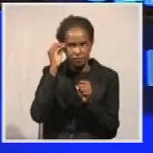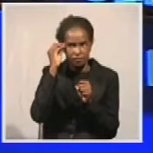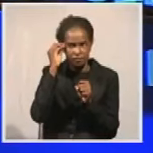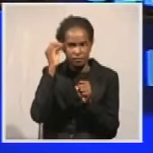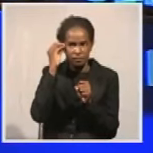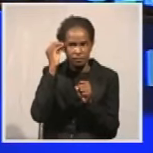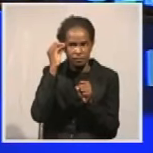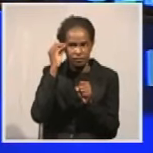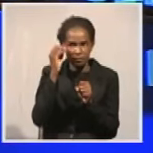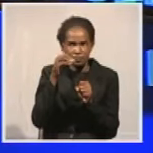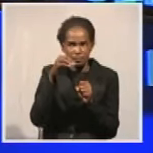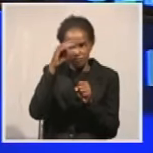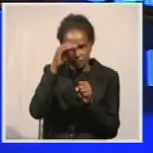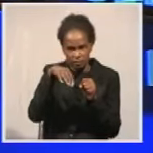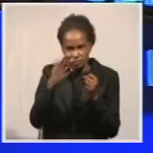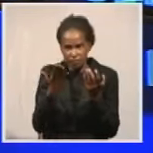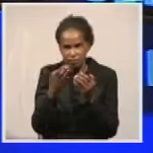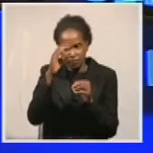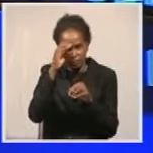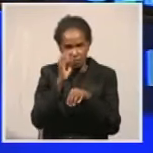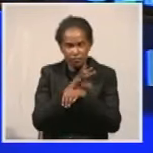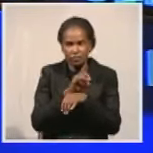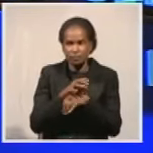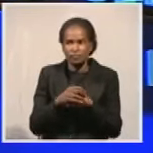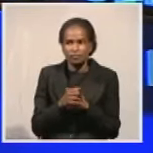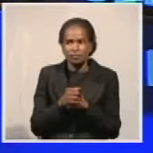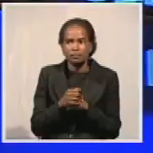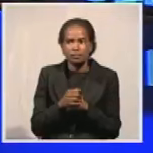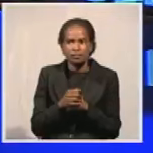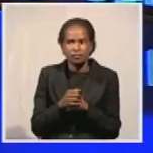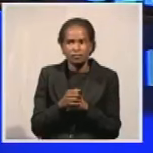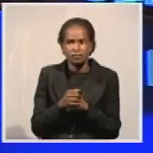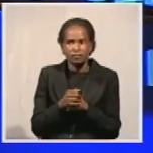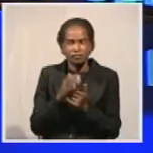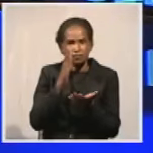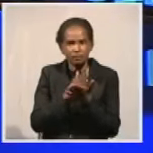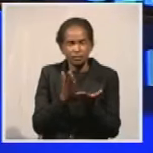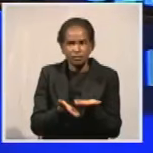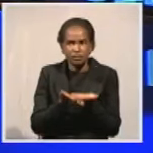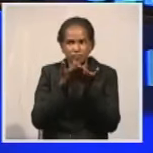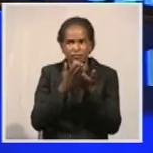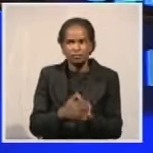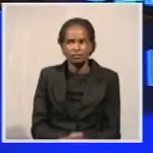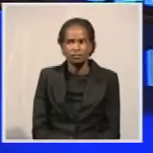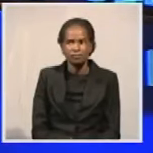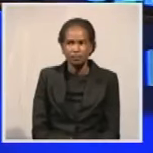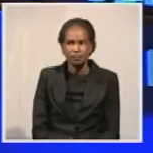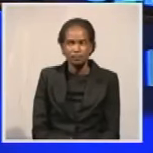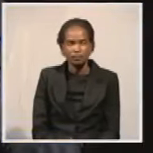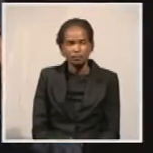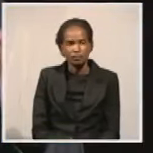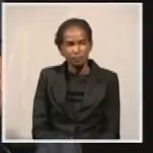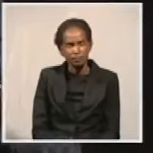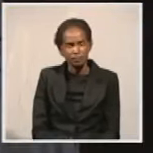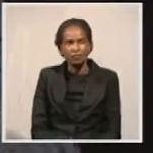for advice, and truly that had helped the process. So that consultation, that the culture of